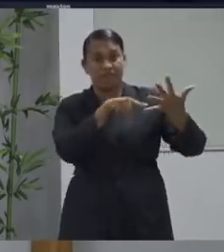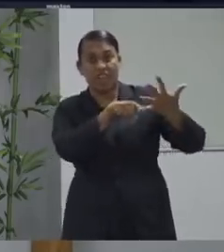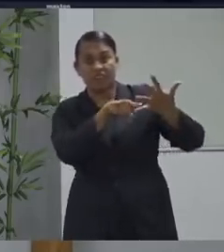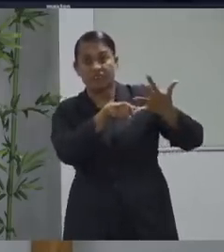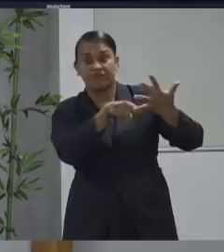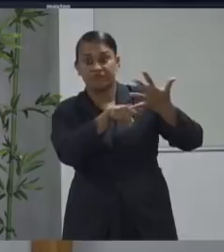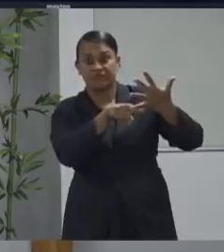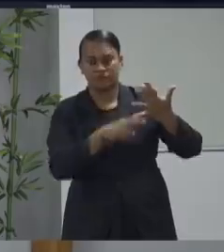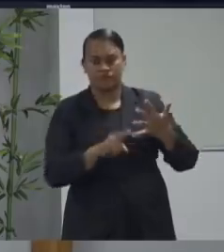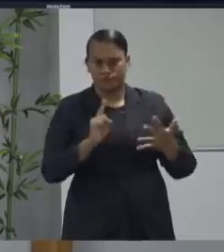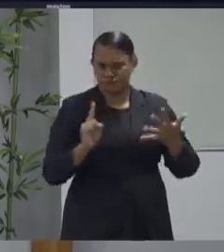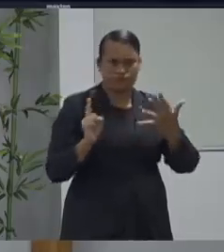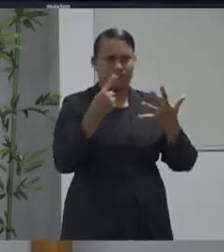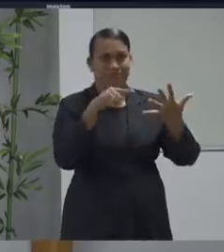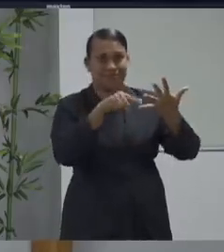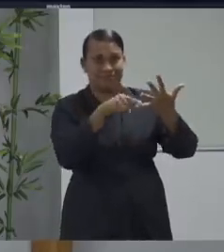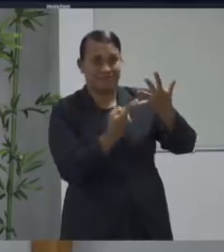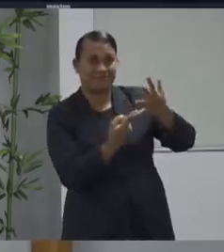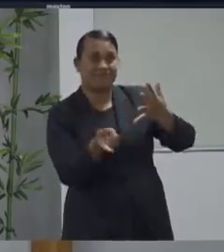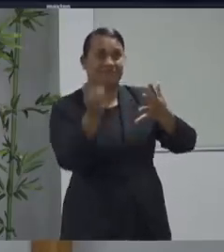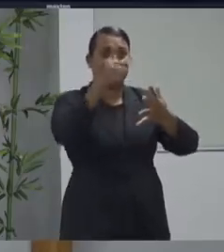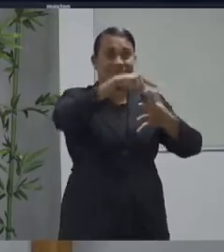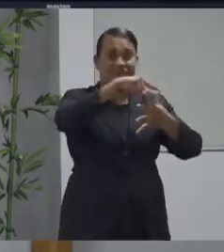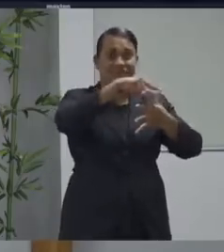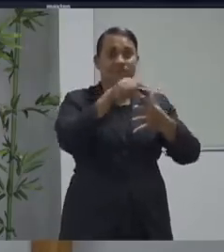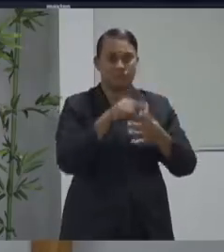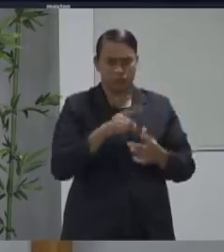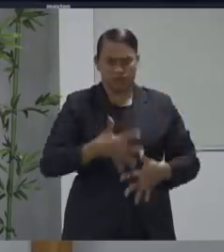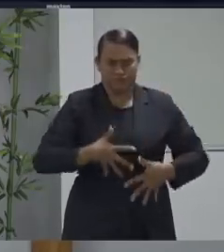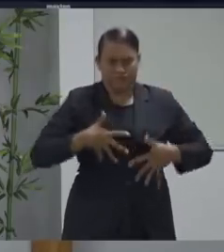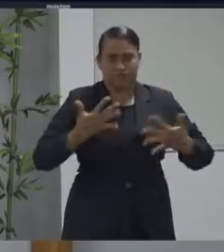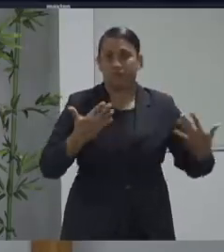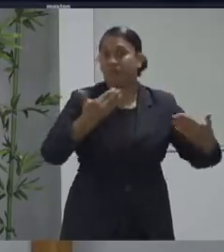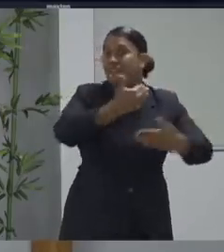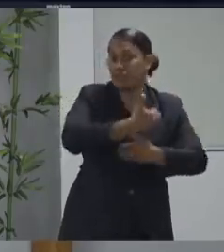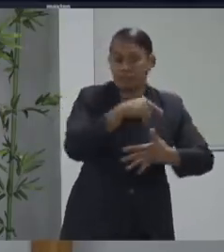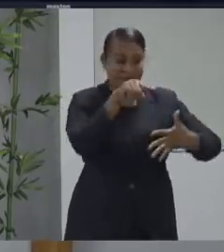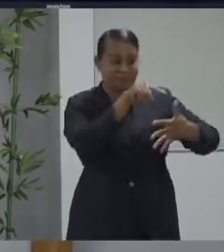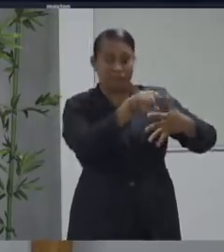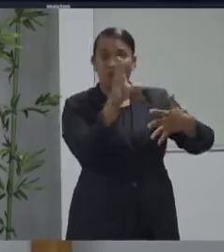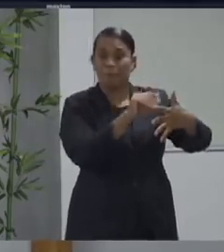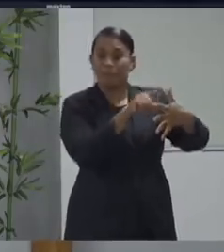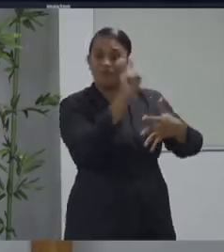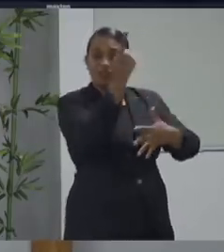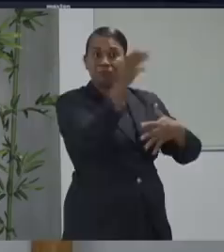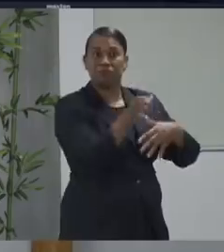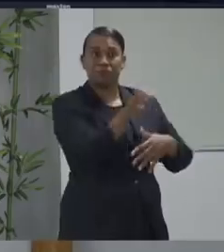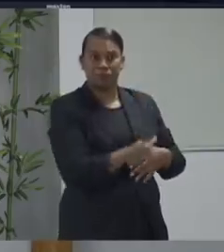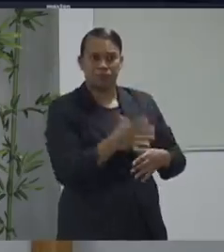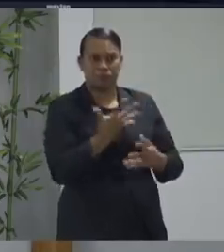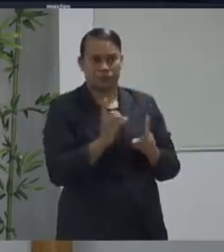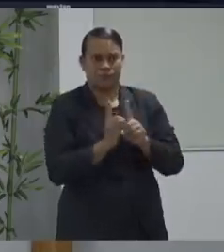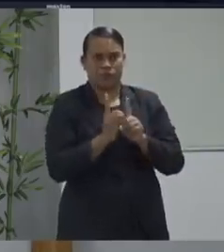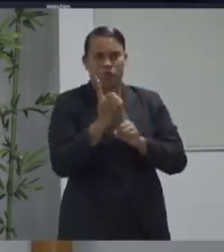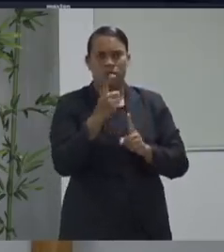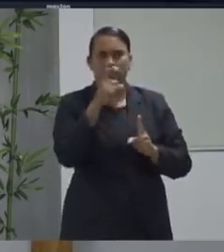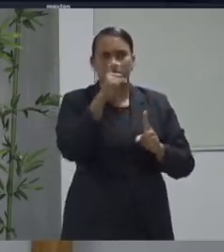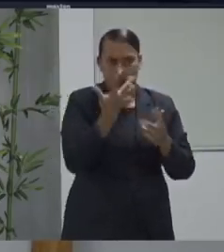Zuba class, developed symptoms after she was already placed in quarantine within Natambu